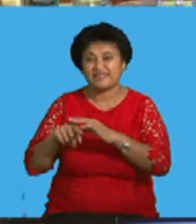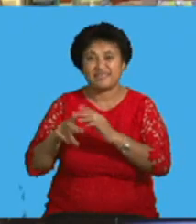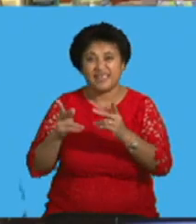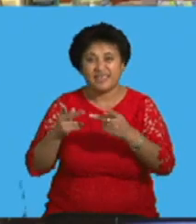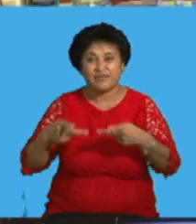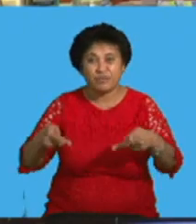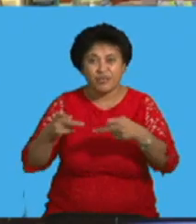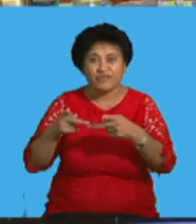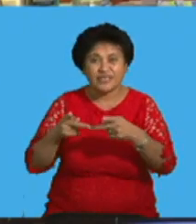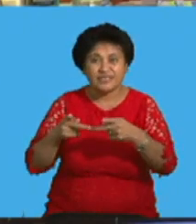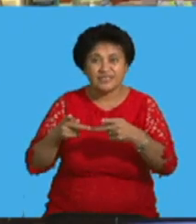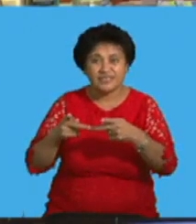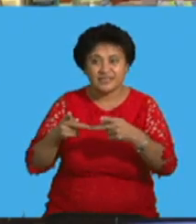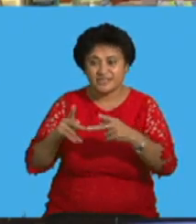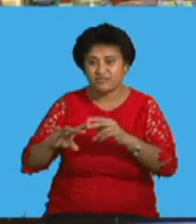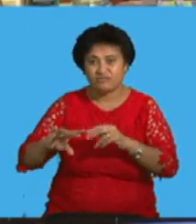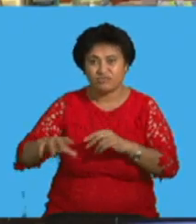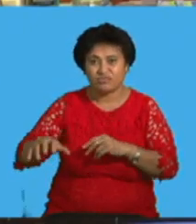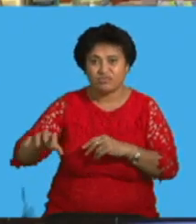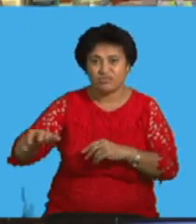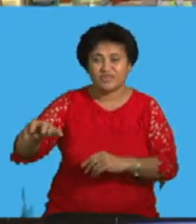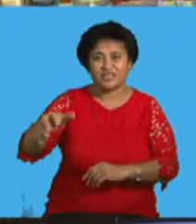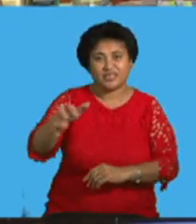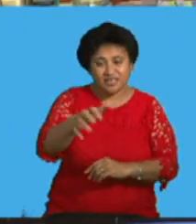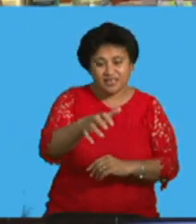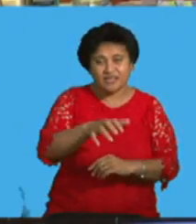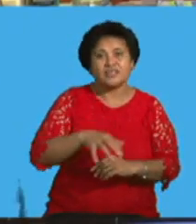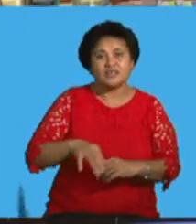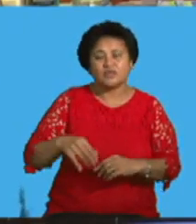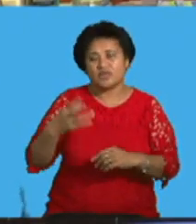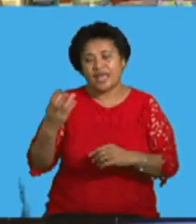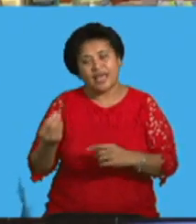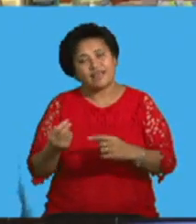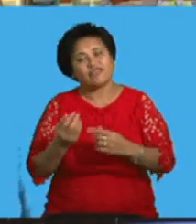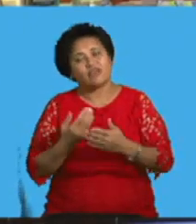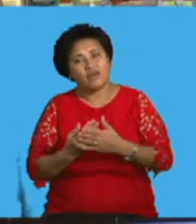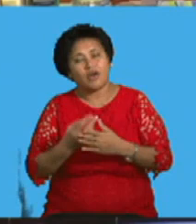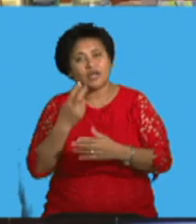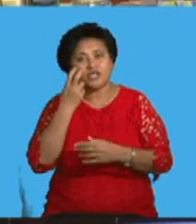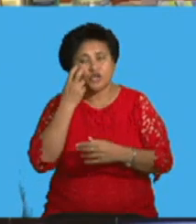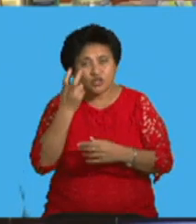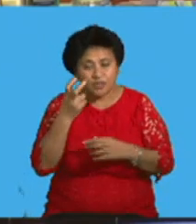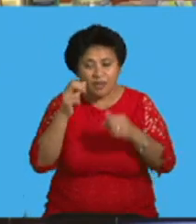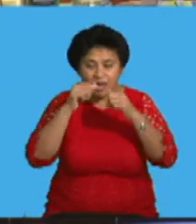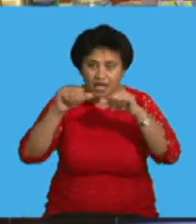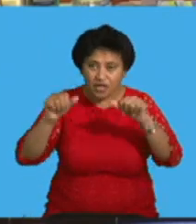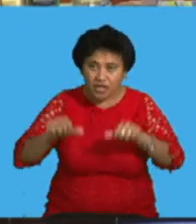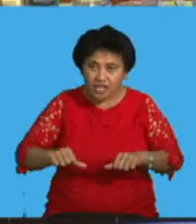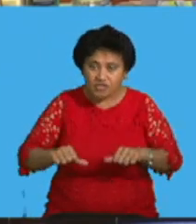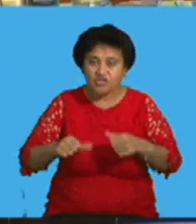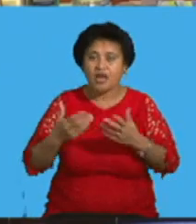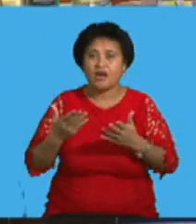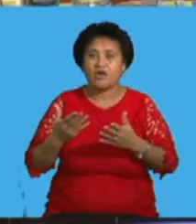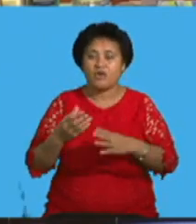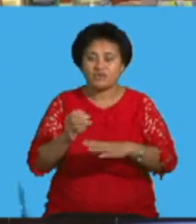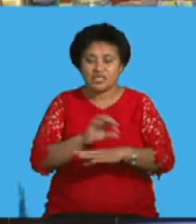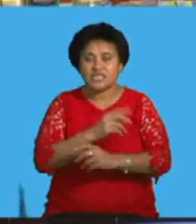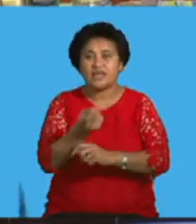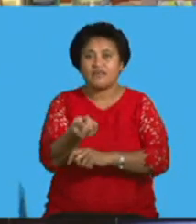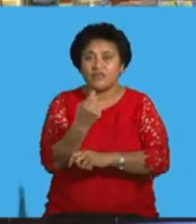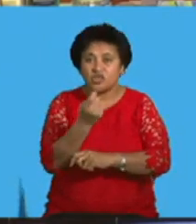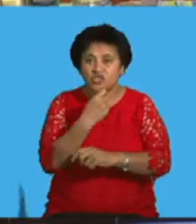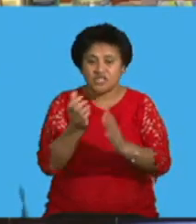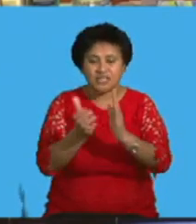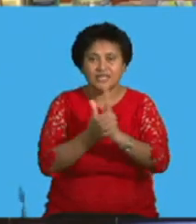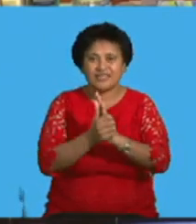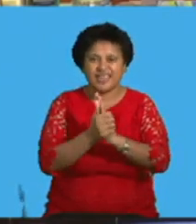The projects are in various sectors such as ecotourism, agriculture, aquaculture, fishing,